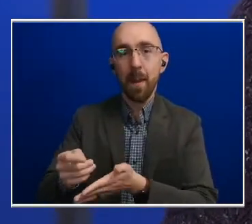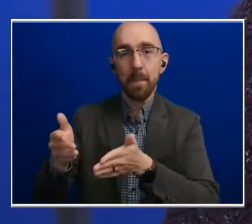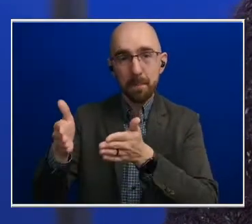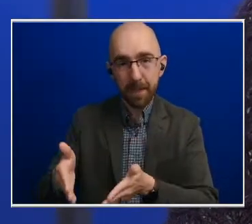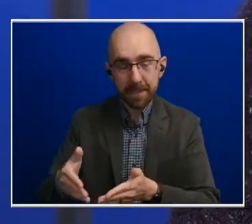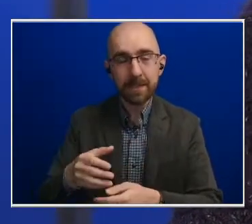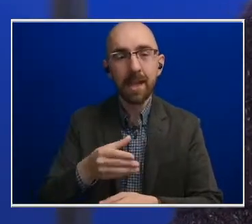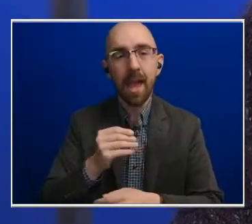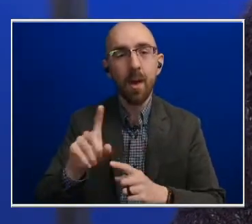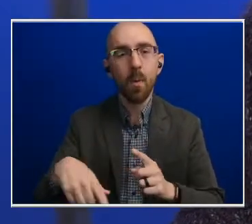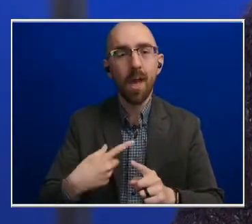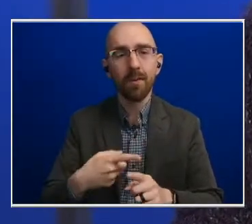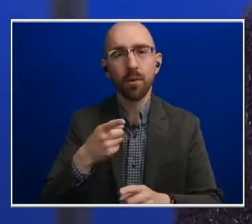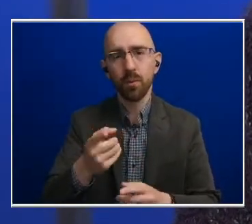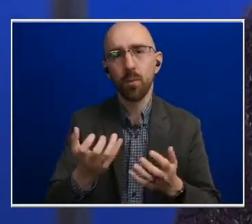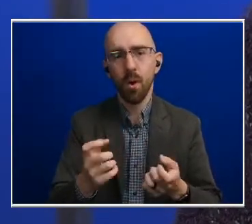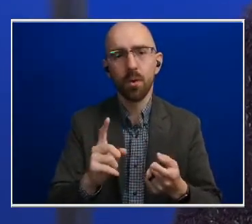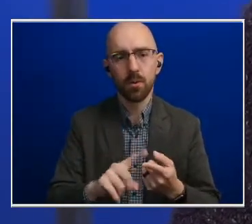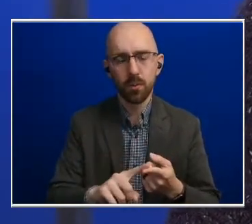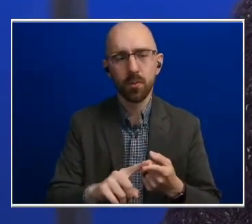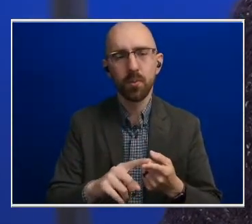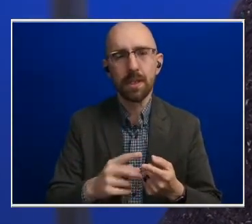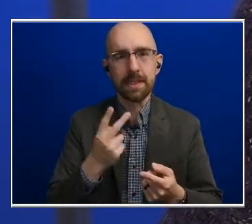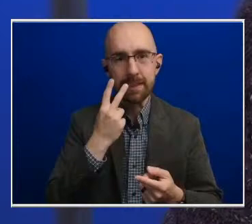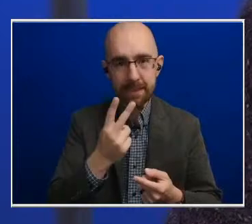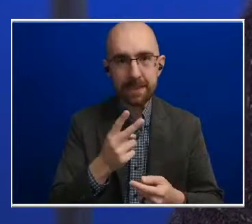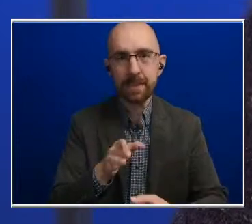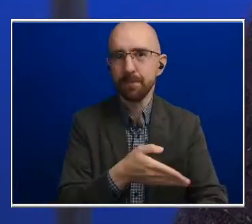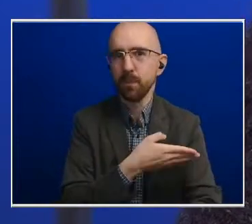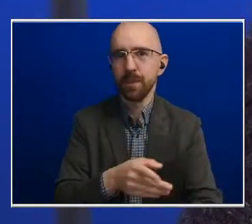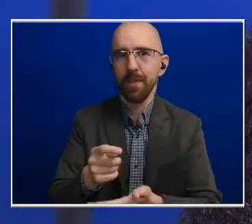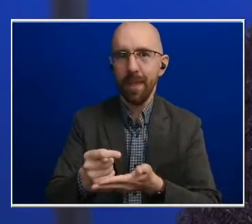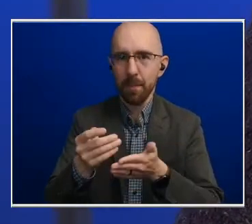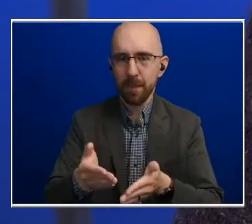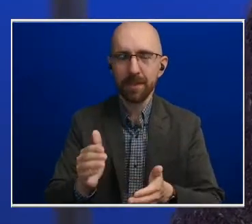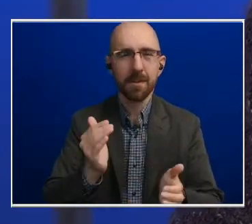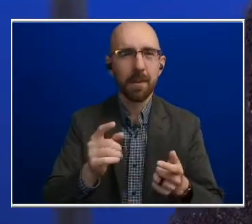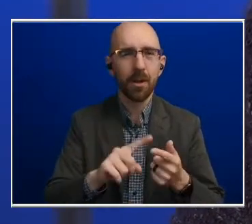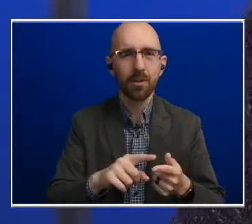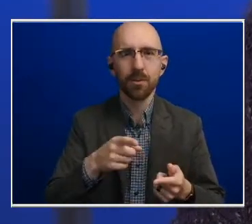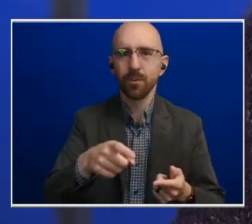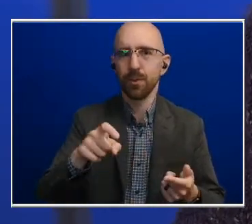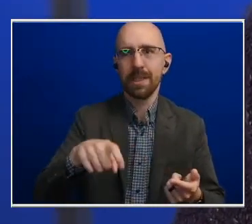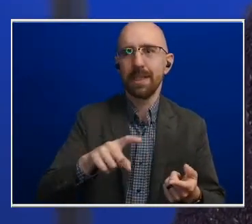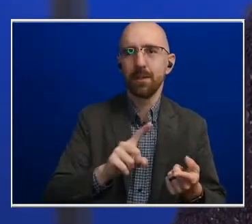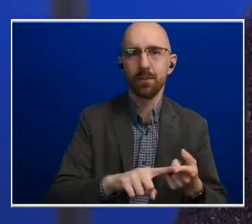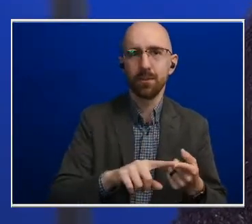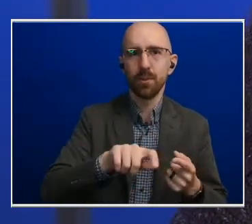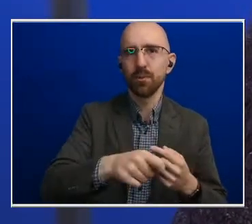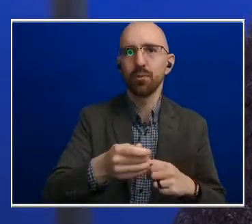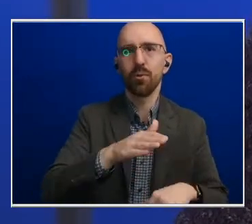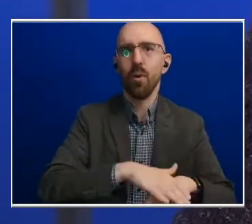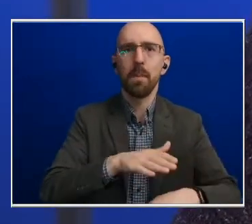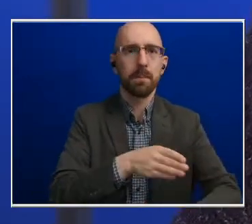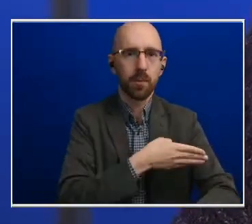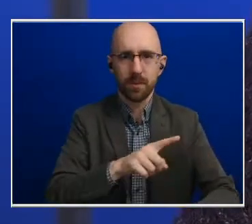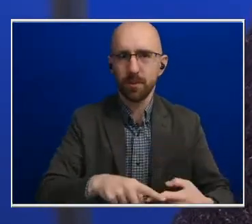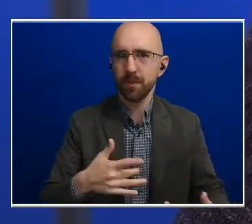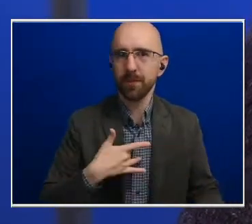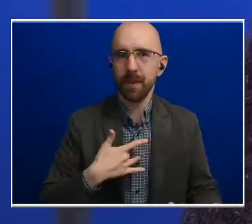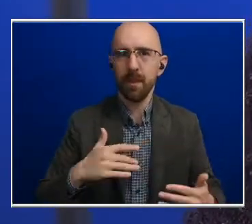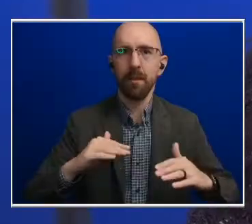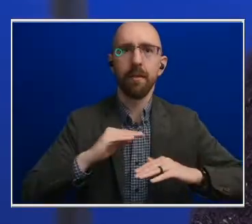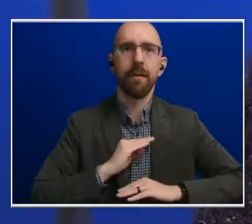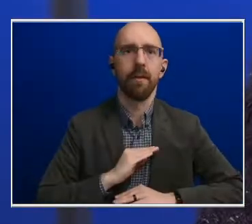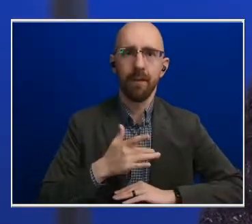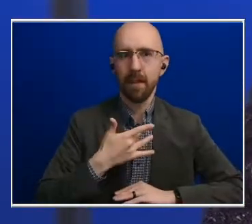want to see a music therapist versus when you just need to turn on some music to make you feel better.